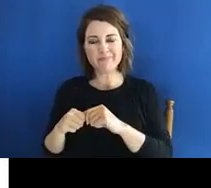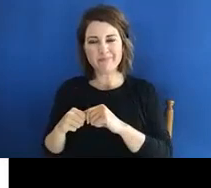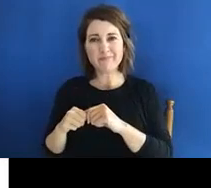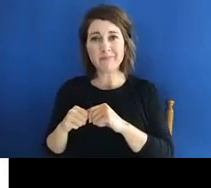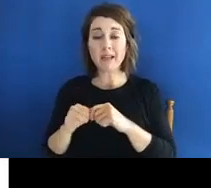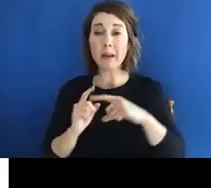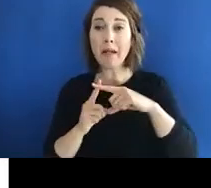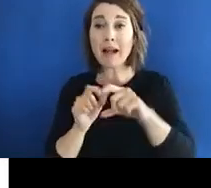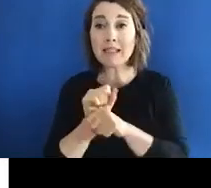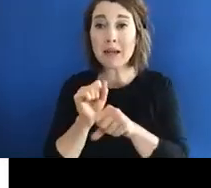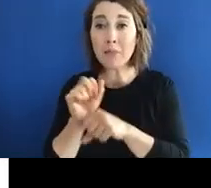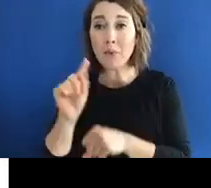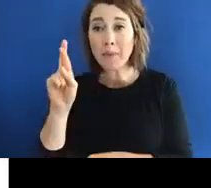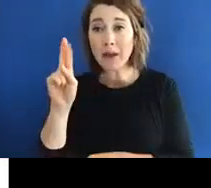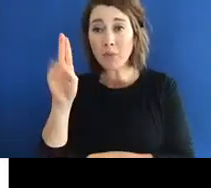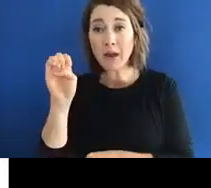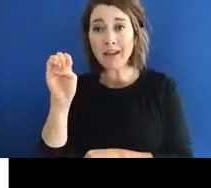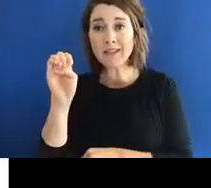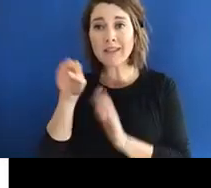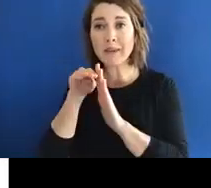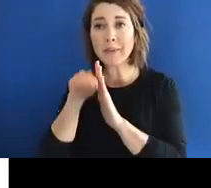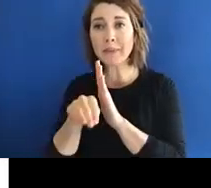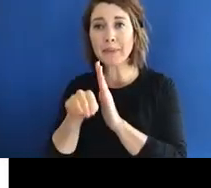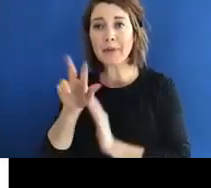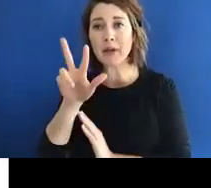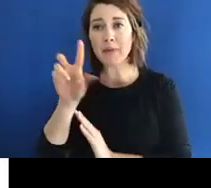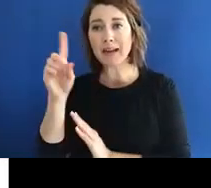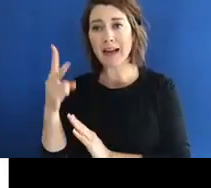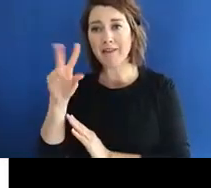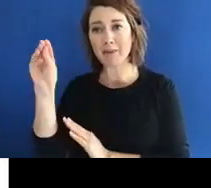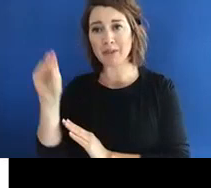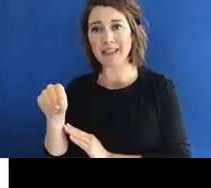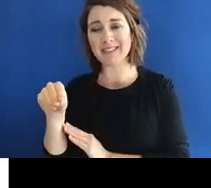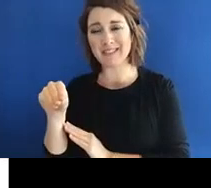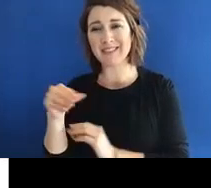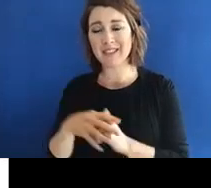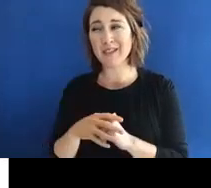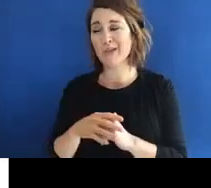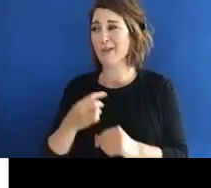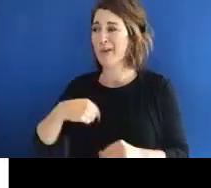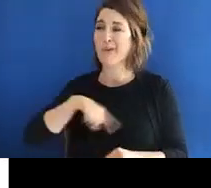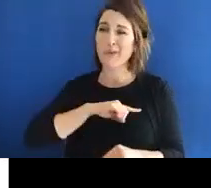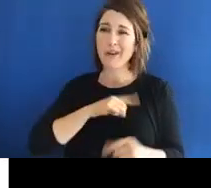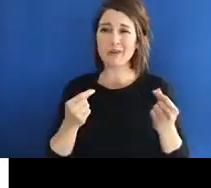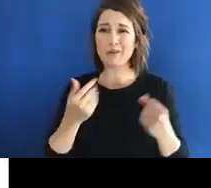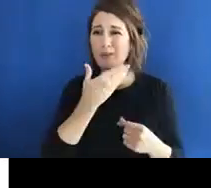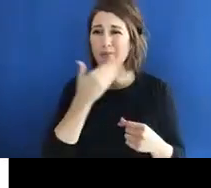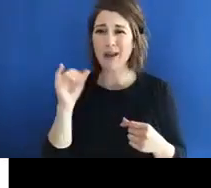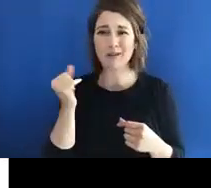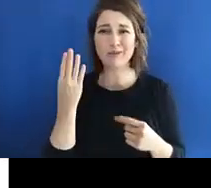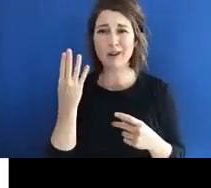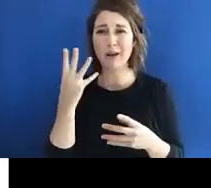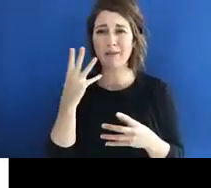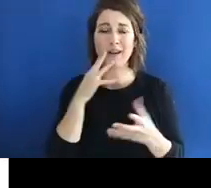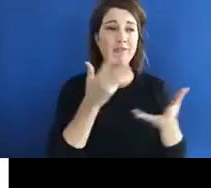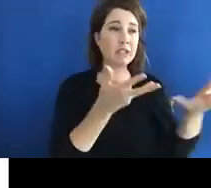by about 3.5% over just the last 2 program years. So we need to do a better job of engaging individuals early in the